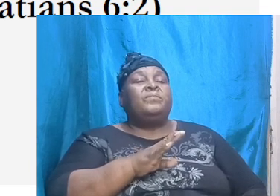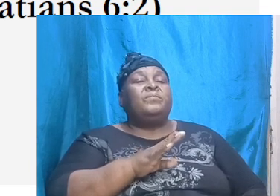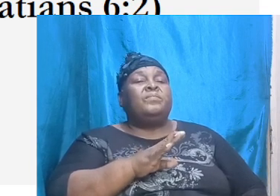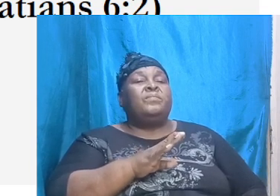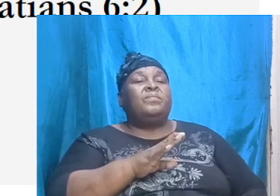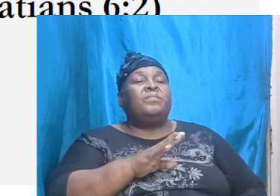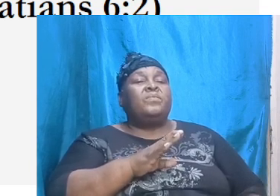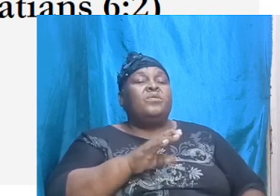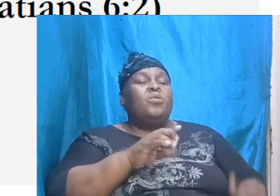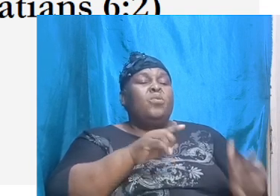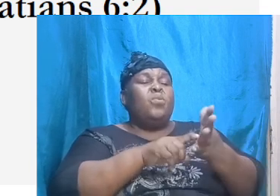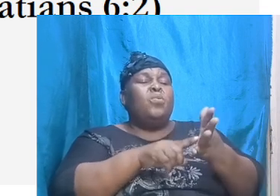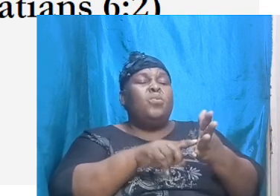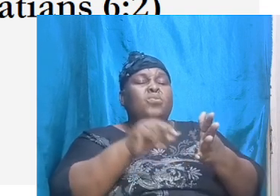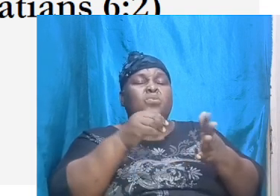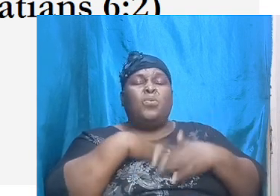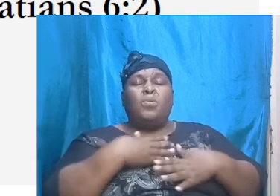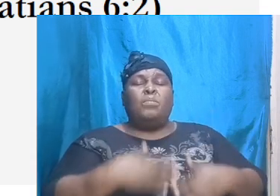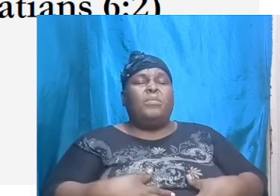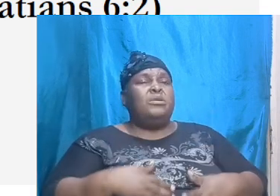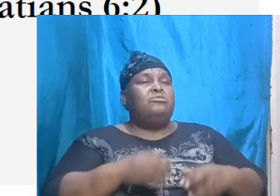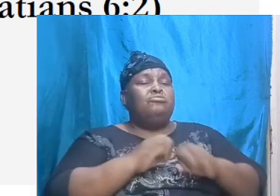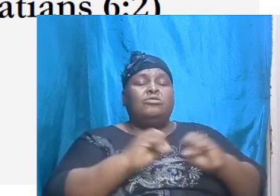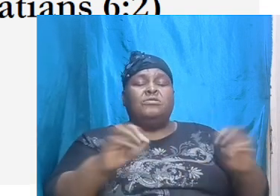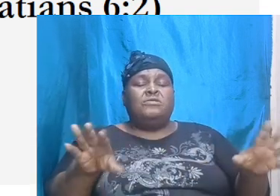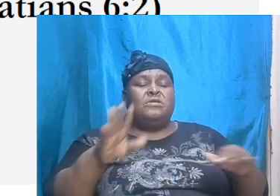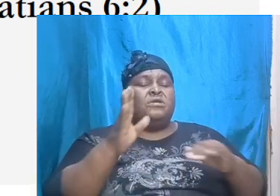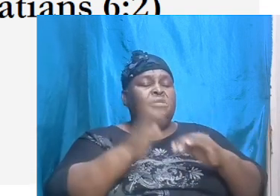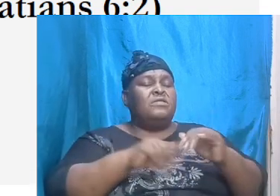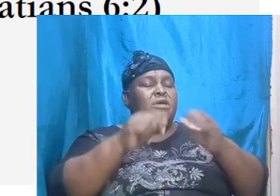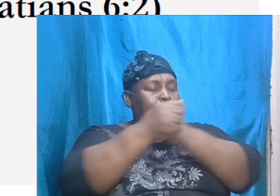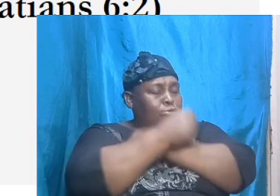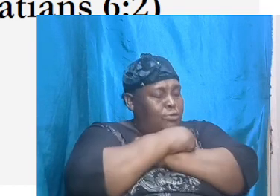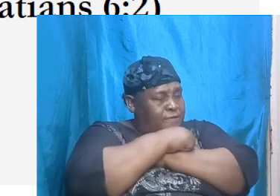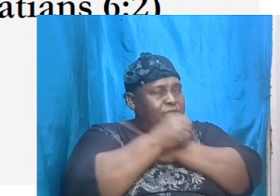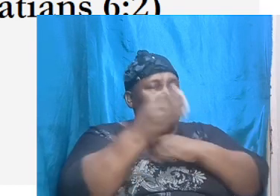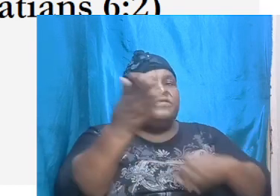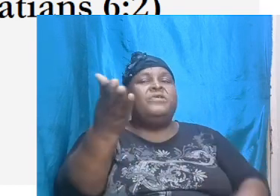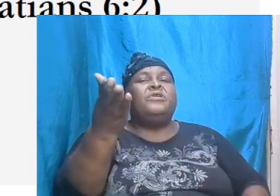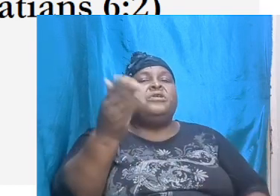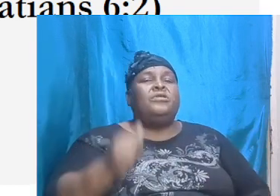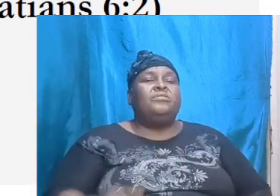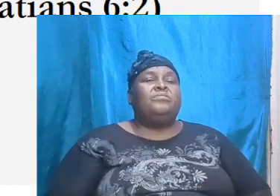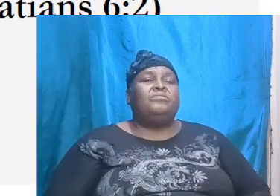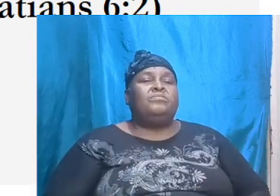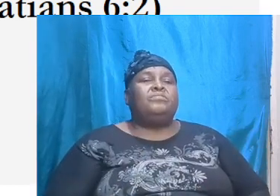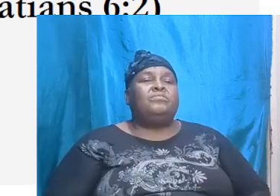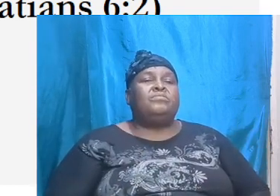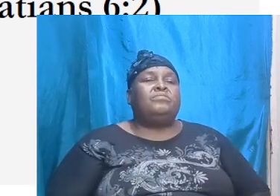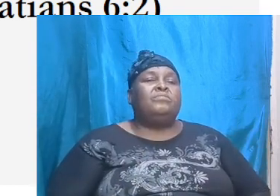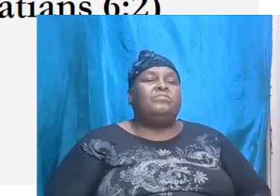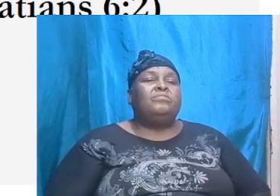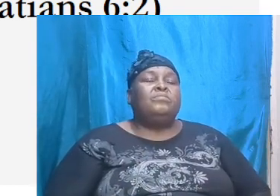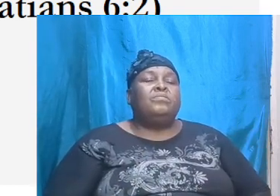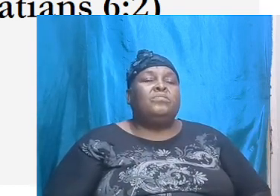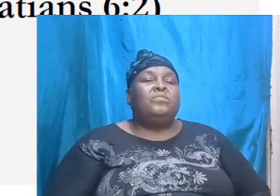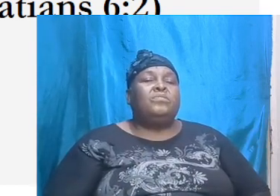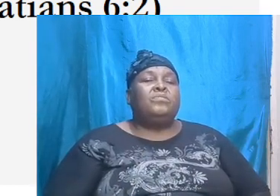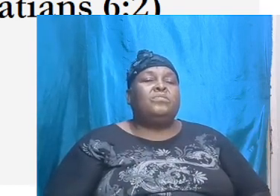no man nothing but to love him. That's a powerful verse. Imagine, the Bible says, you know, if you owe nobody nothing else. If you